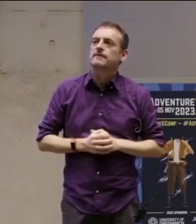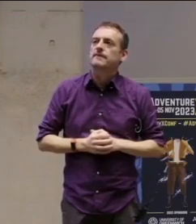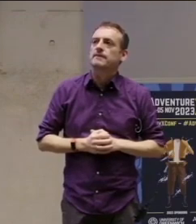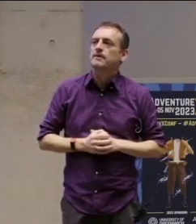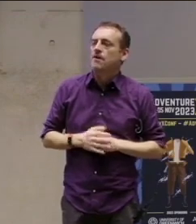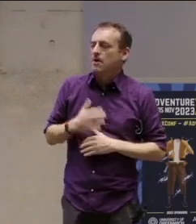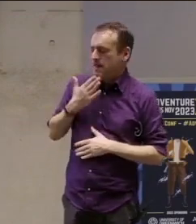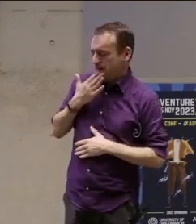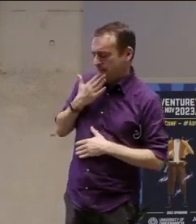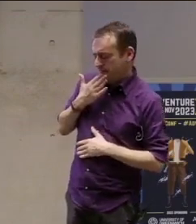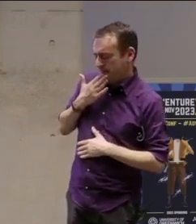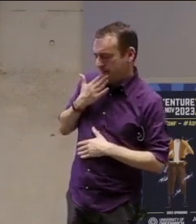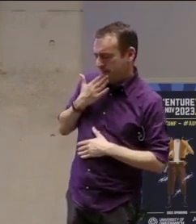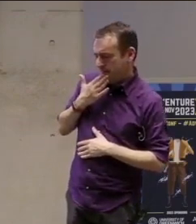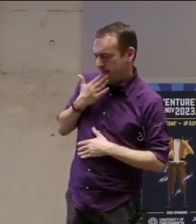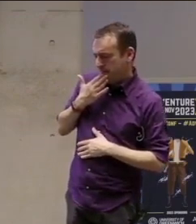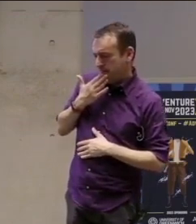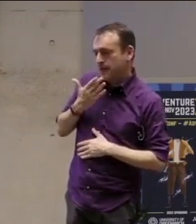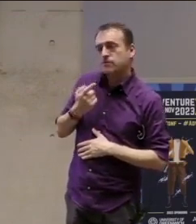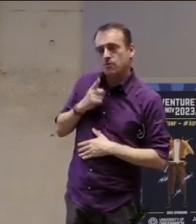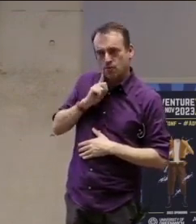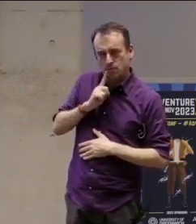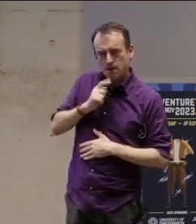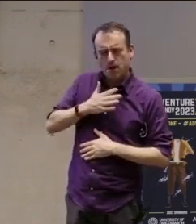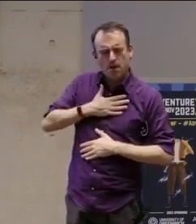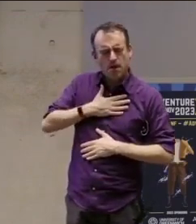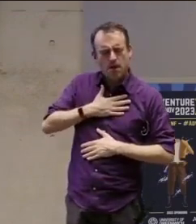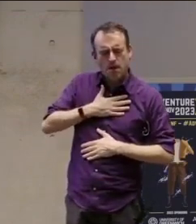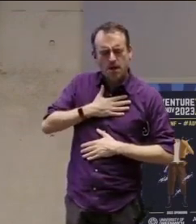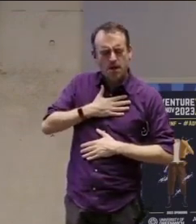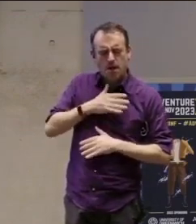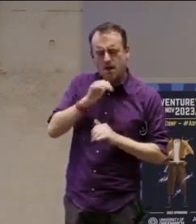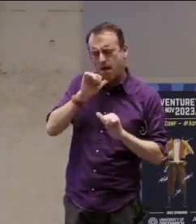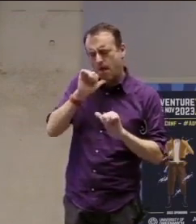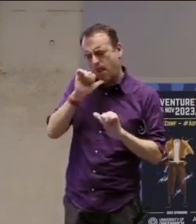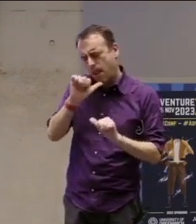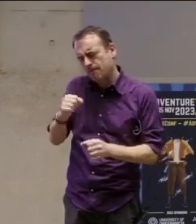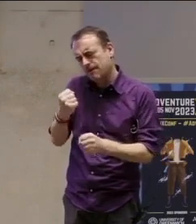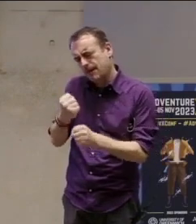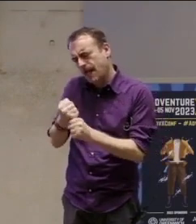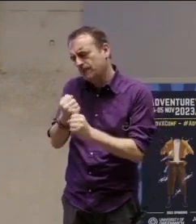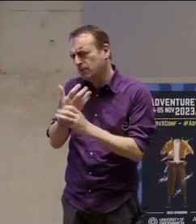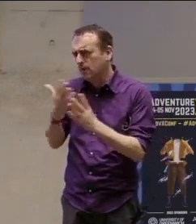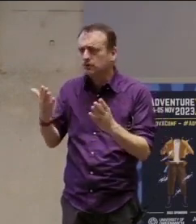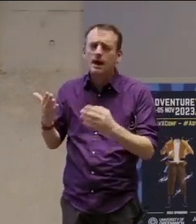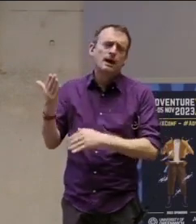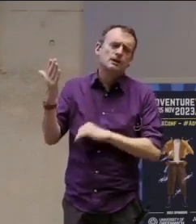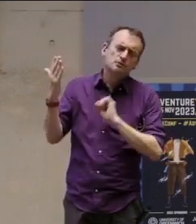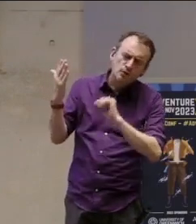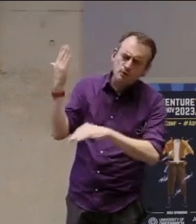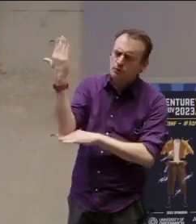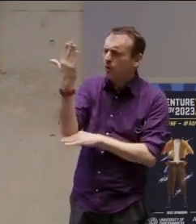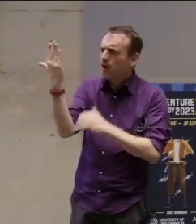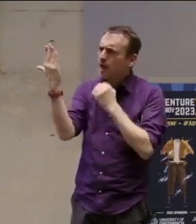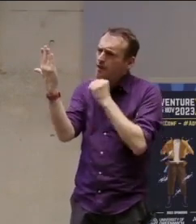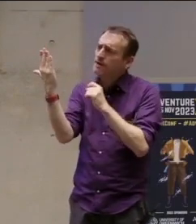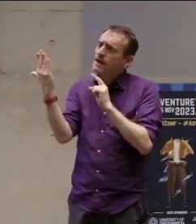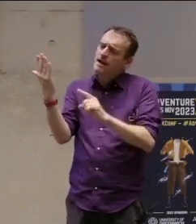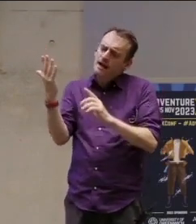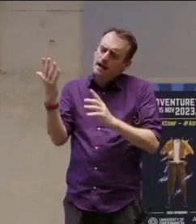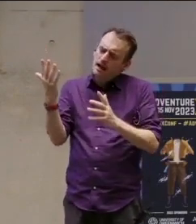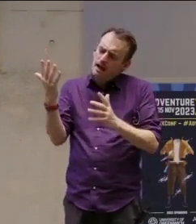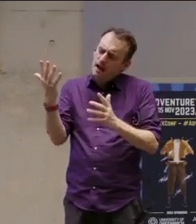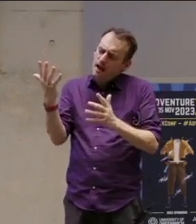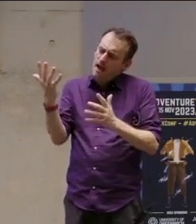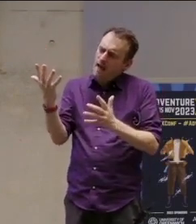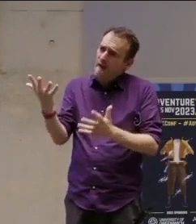Thank you. I love this game so much. I loved this talk, and you can really see the